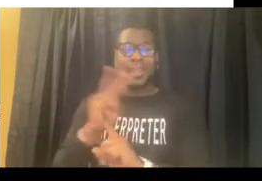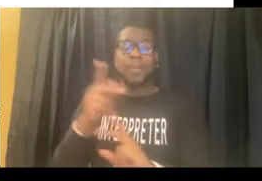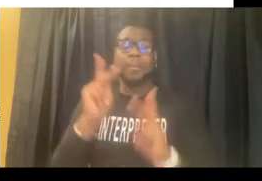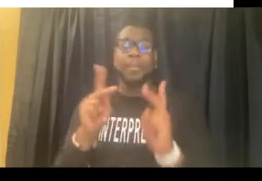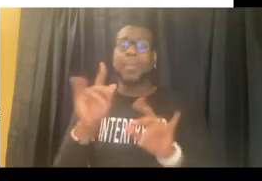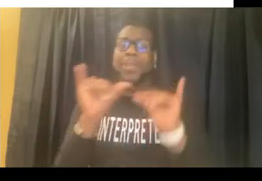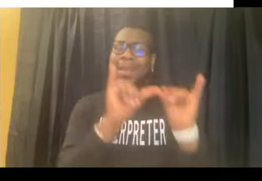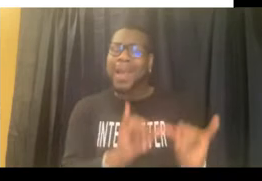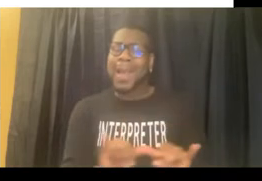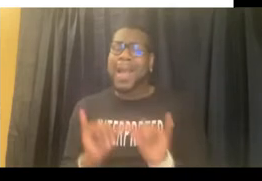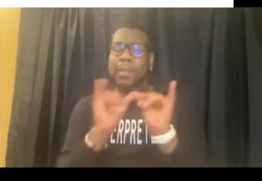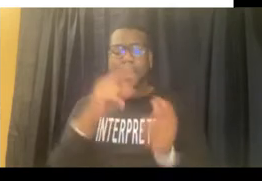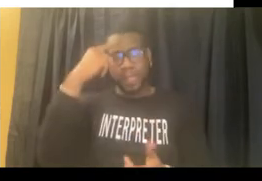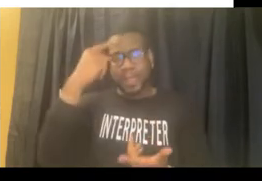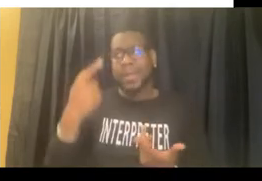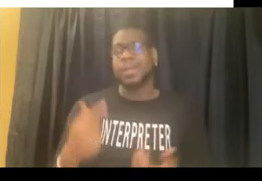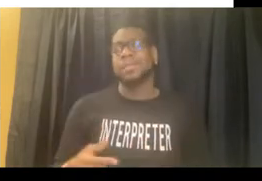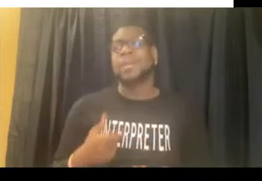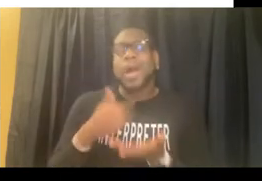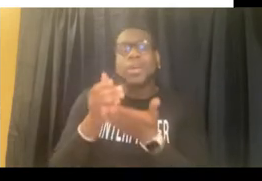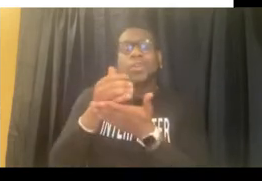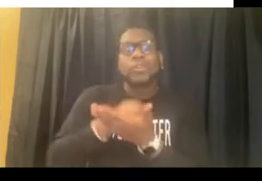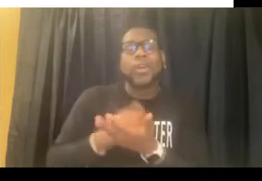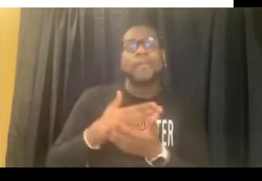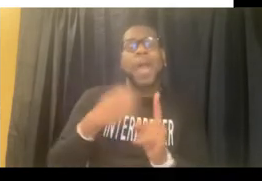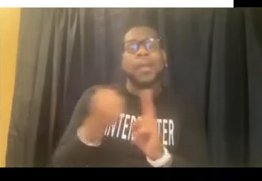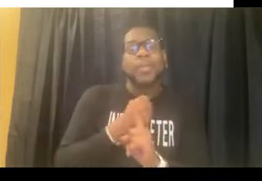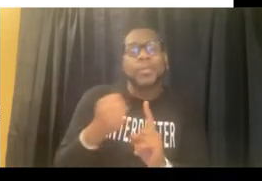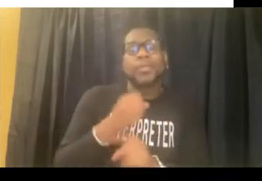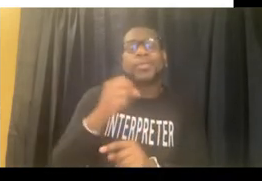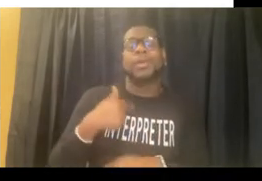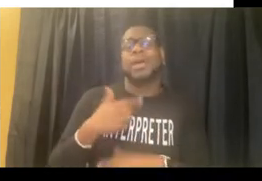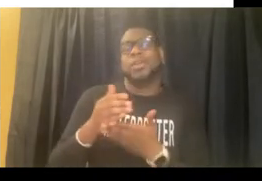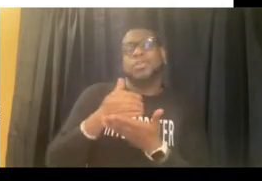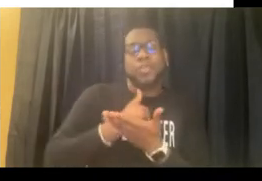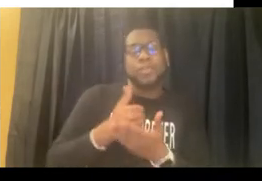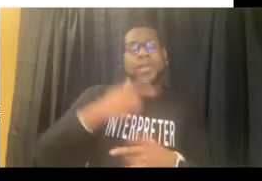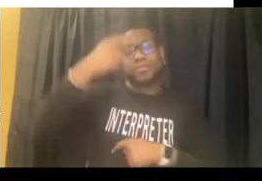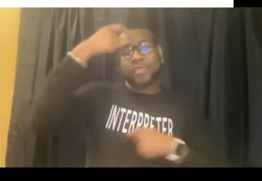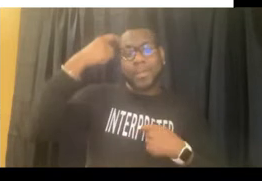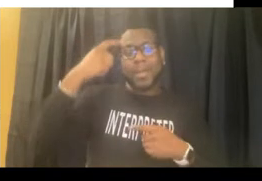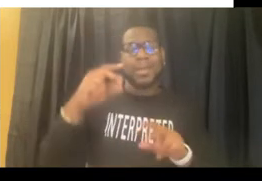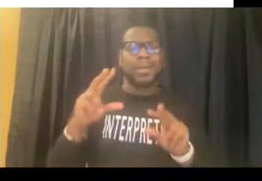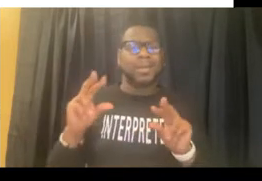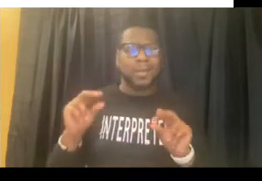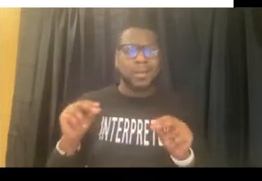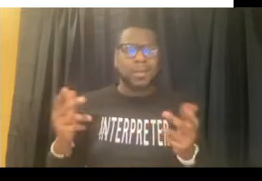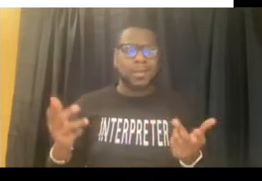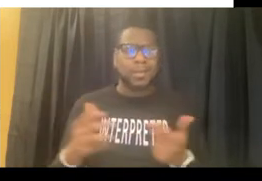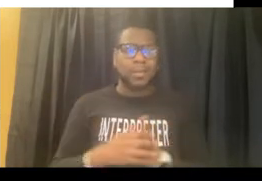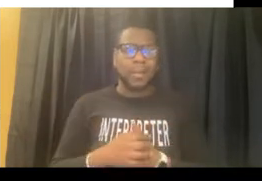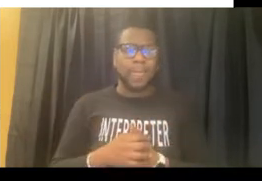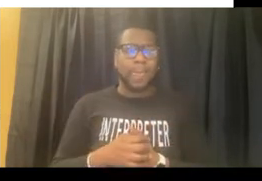more deserving of my trauma and abuse than a non-person of color. And that I'm more common to